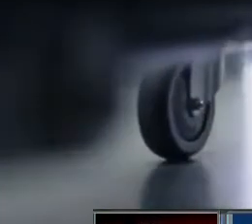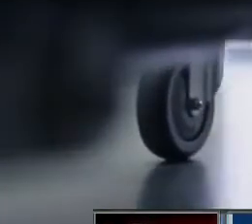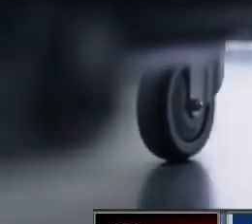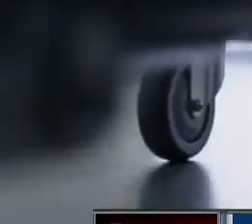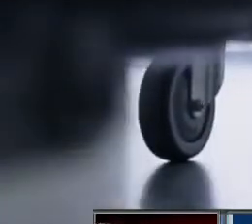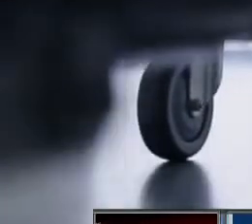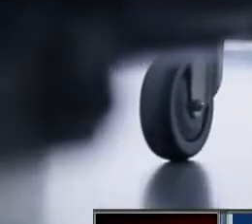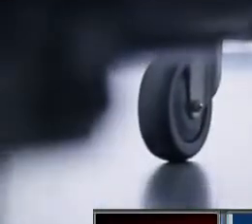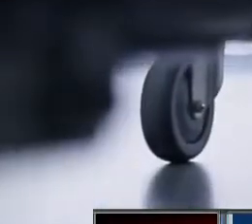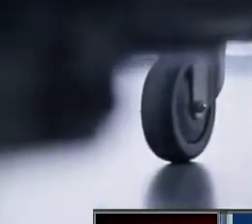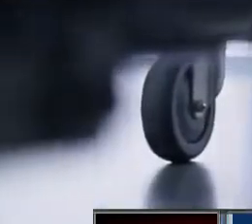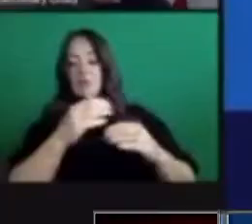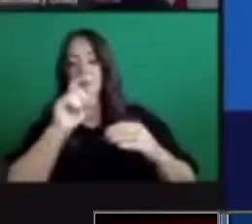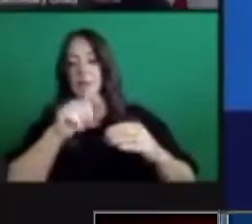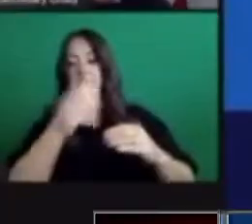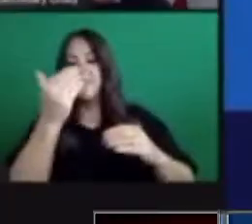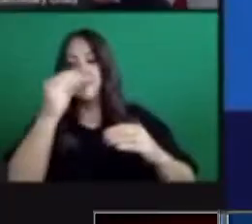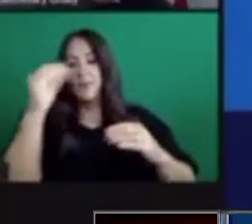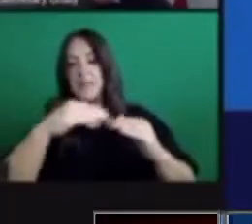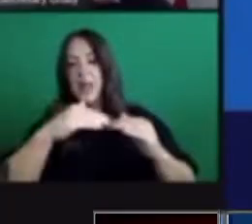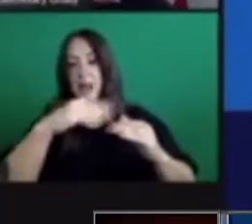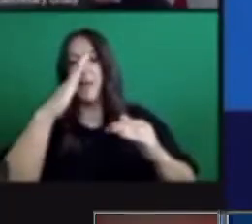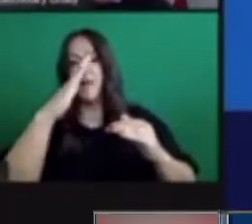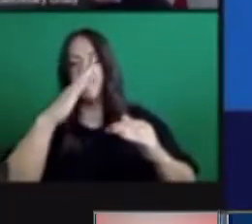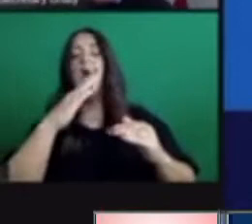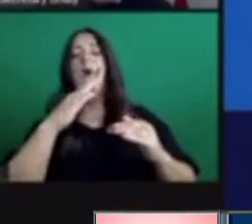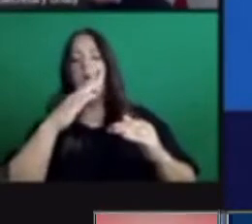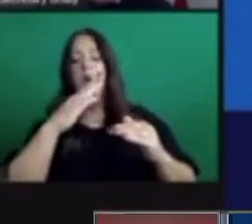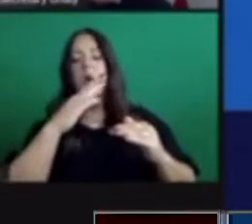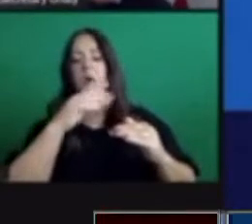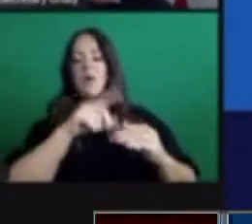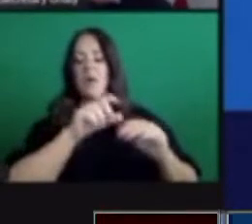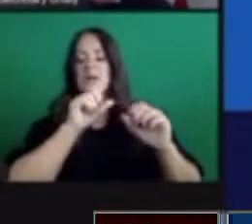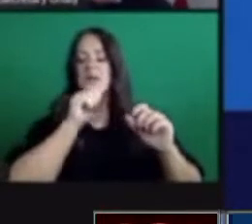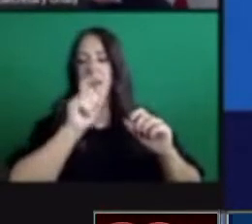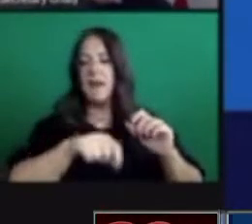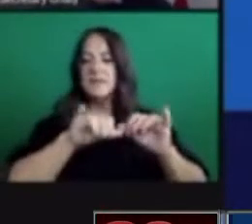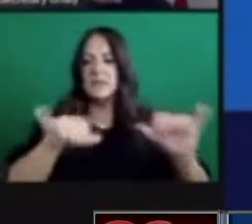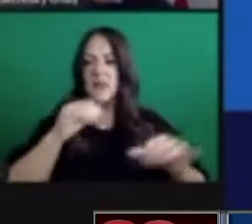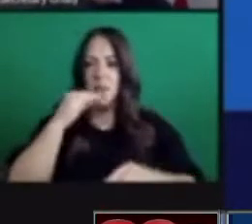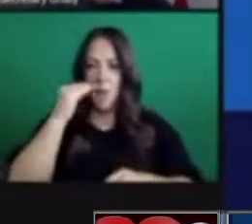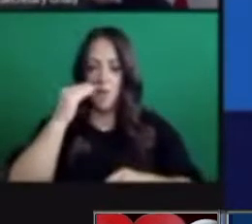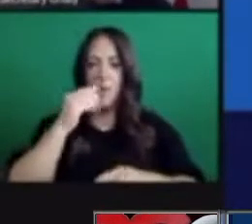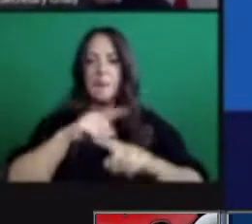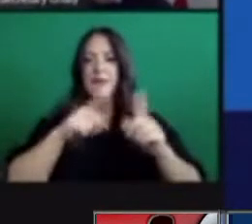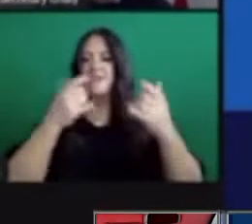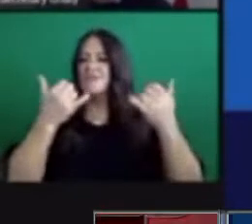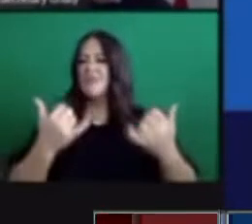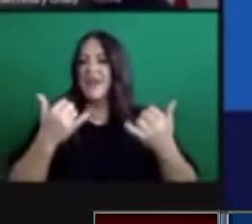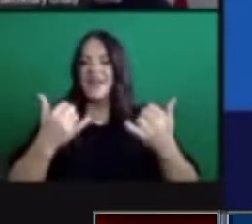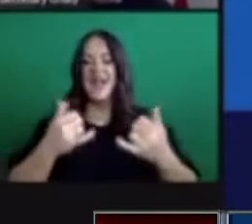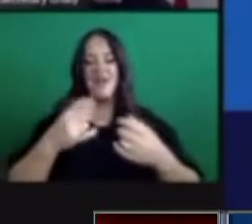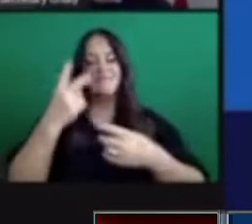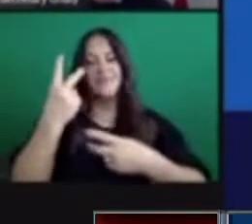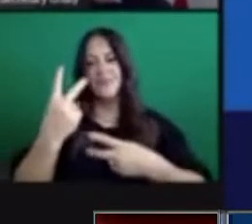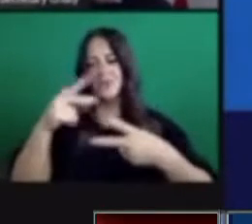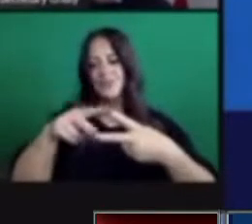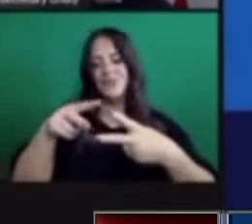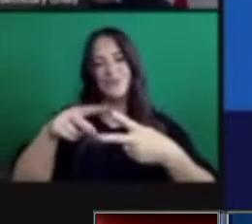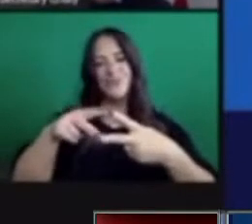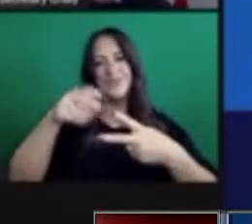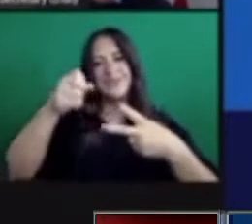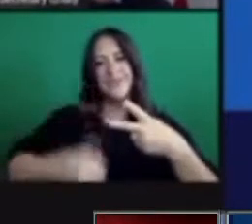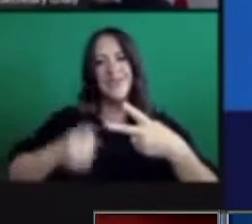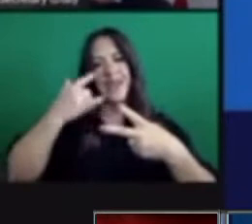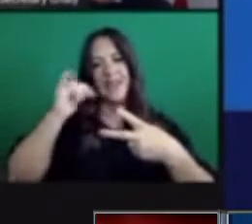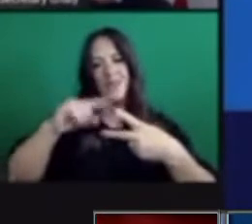of ICU capacity. The order will remain because those projections do not show that San Joaquin Valley and Southern California